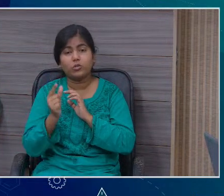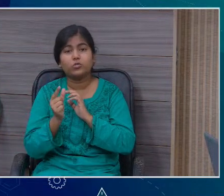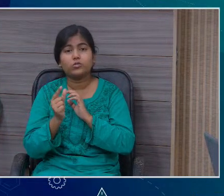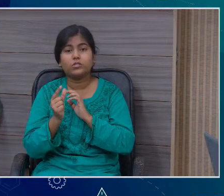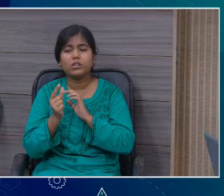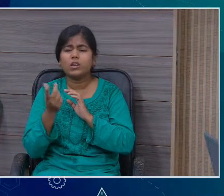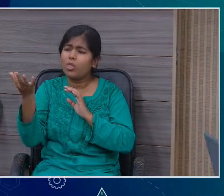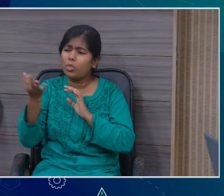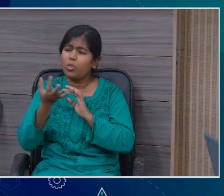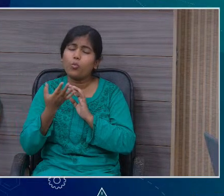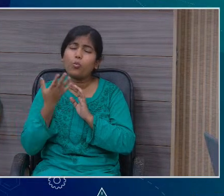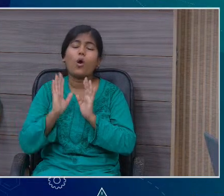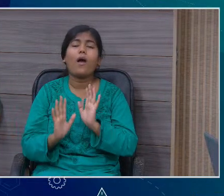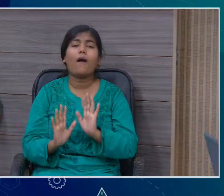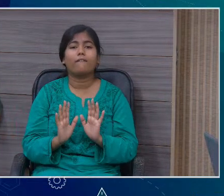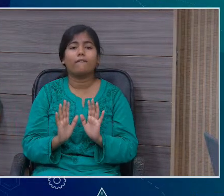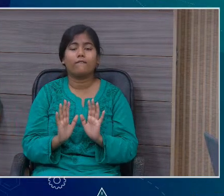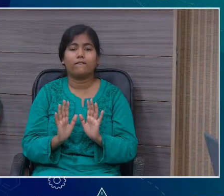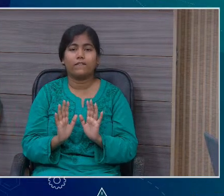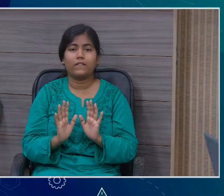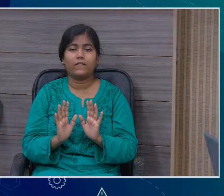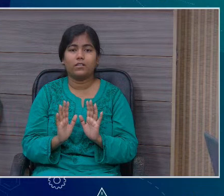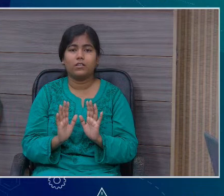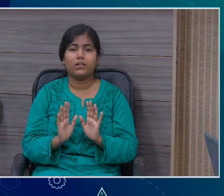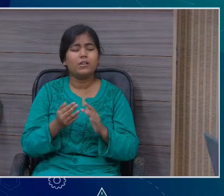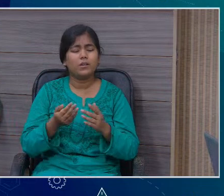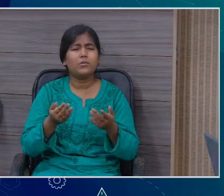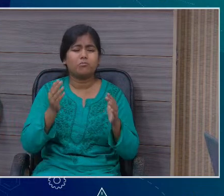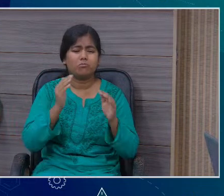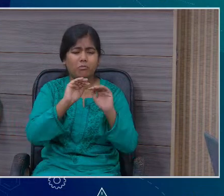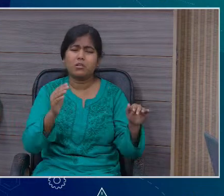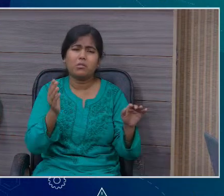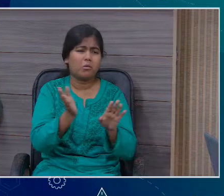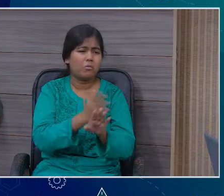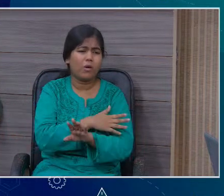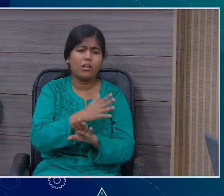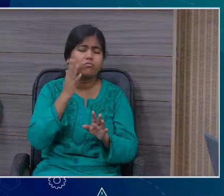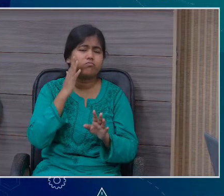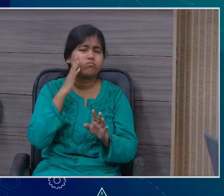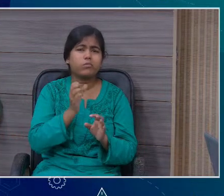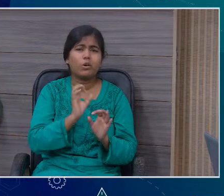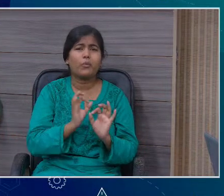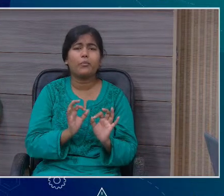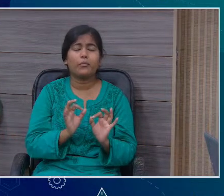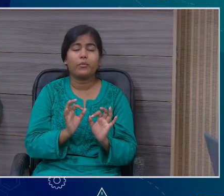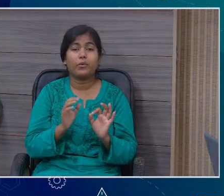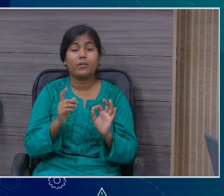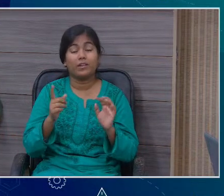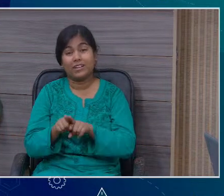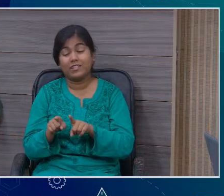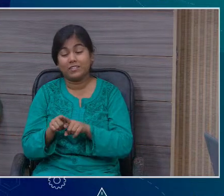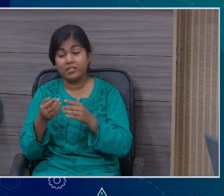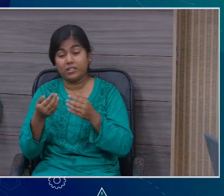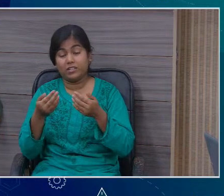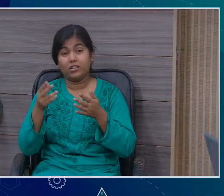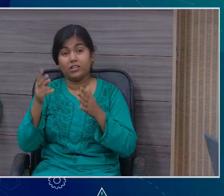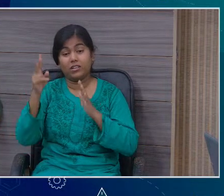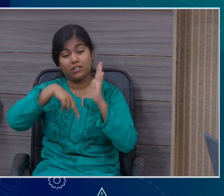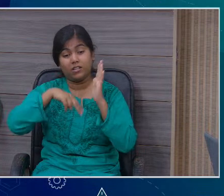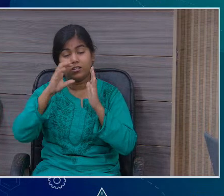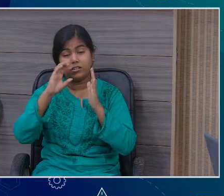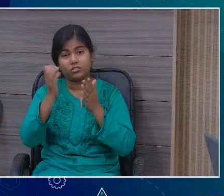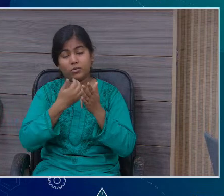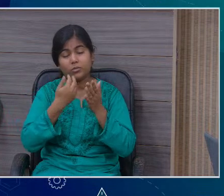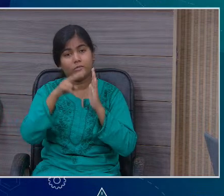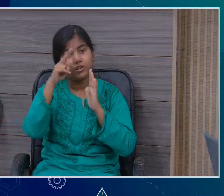comparatively new to the words which the students must have heard earlier. That is why the reading of this chapter becomes very important